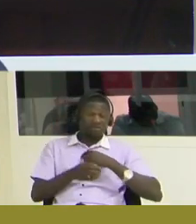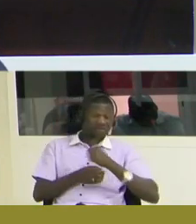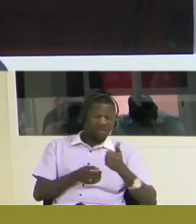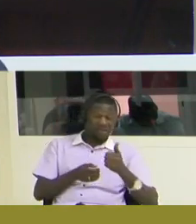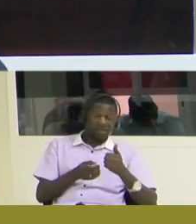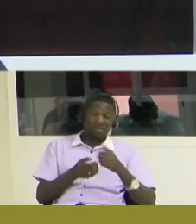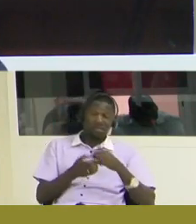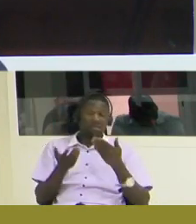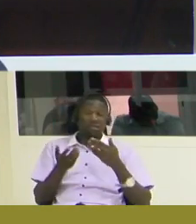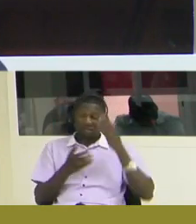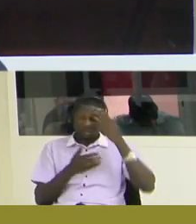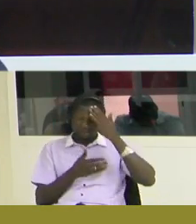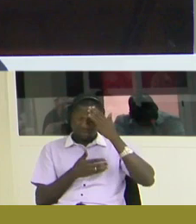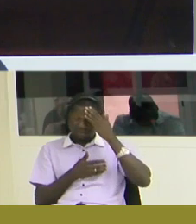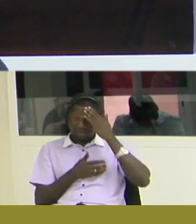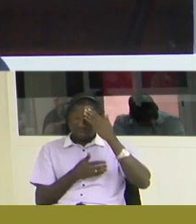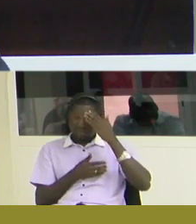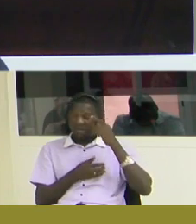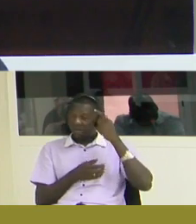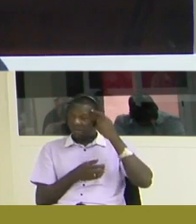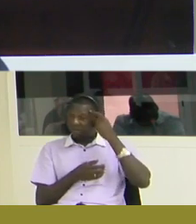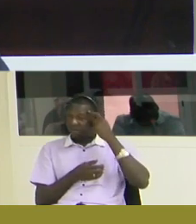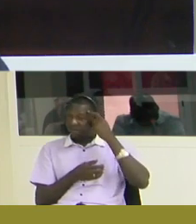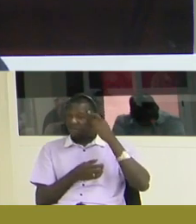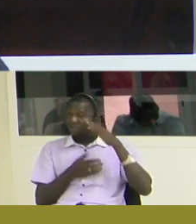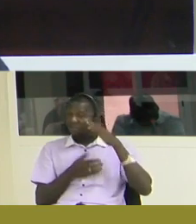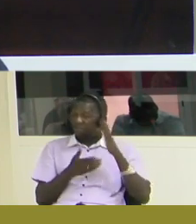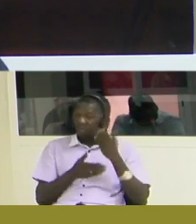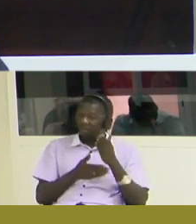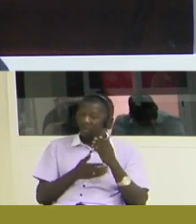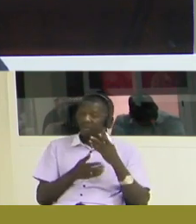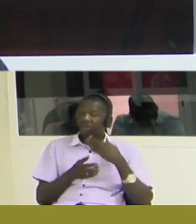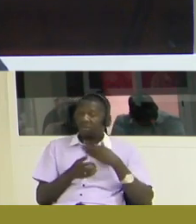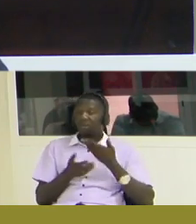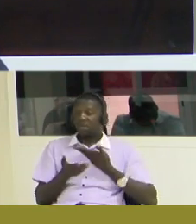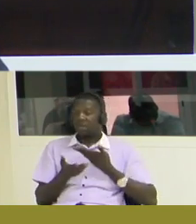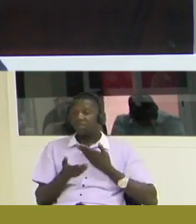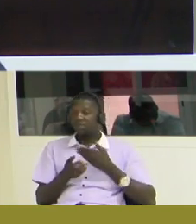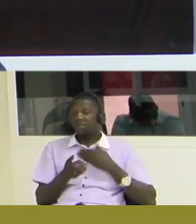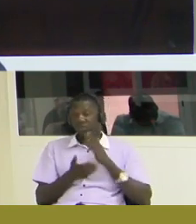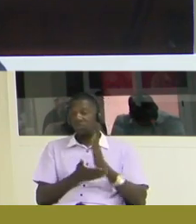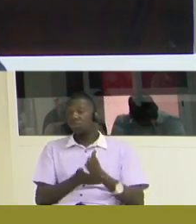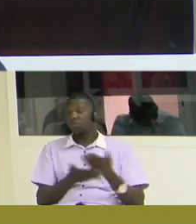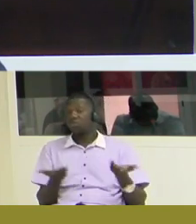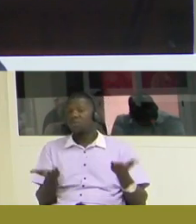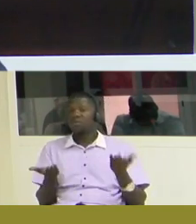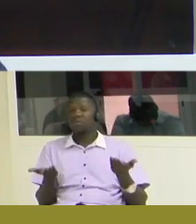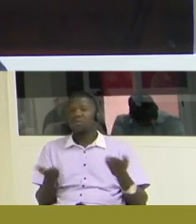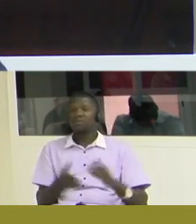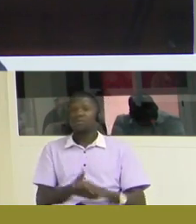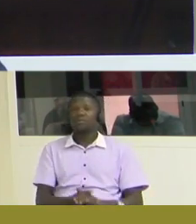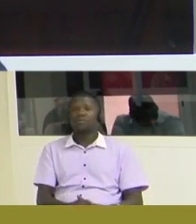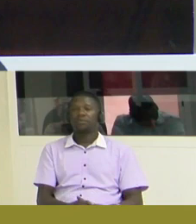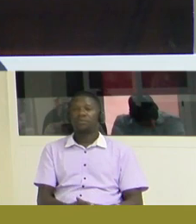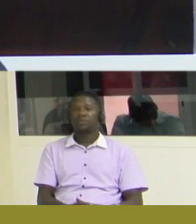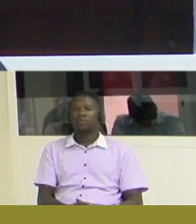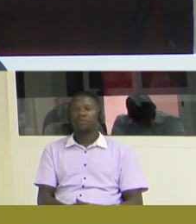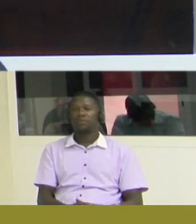least at the back of my mind I thought perhaps it could have been true no